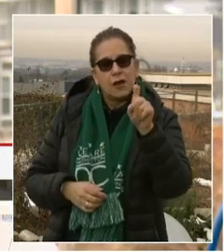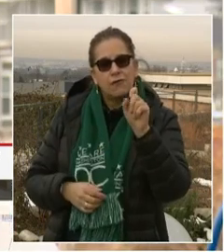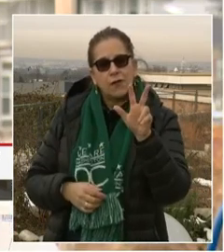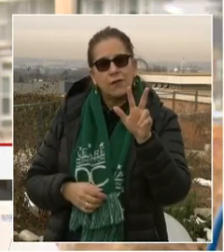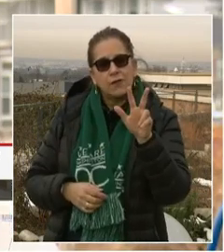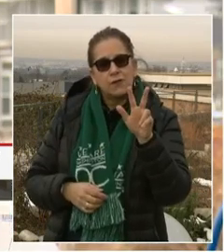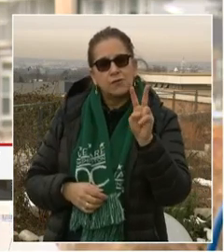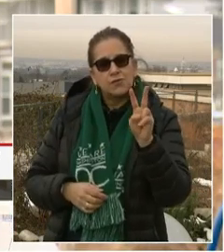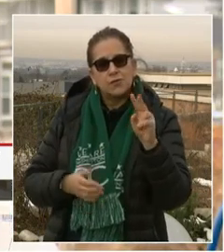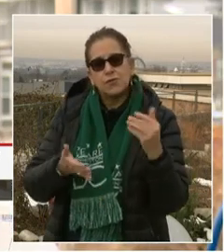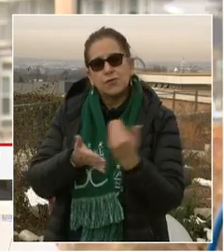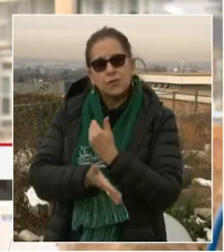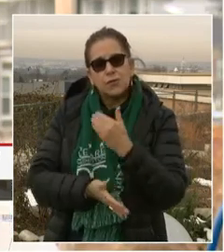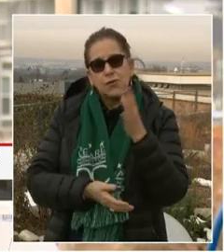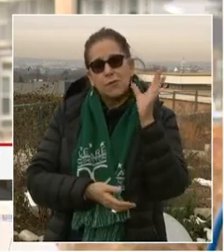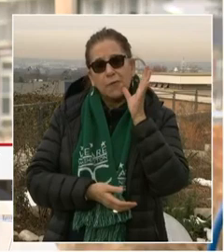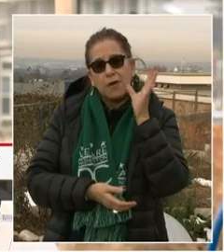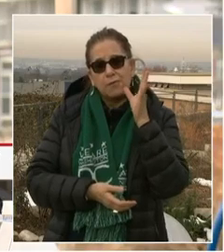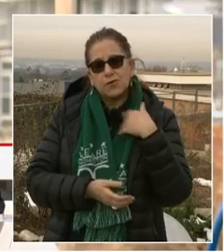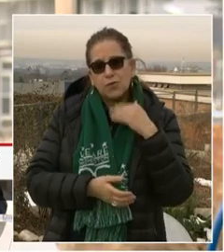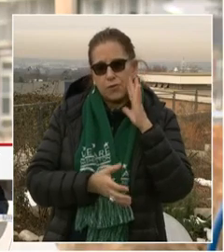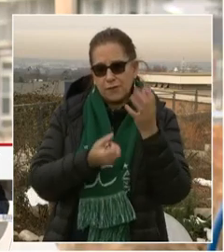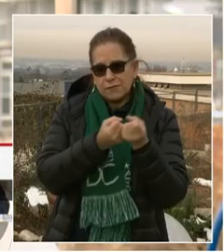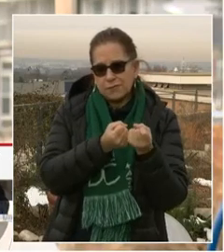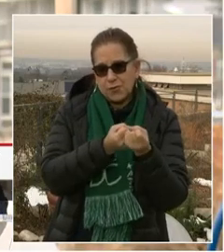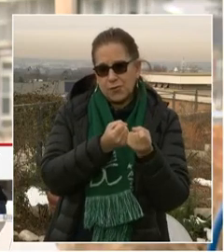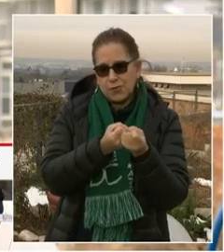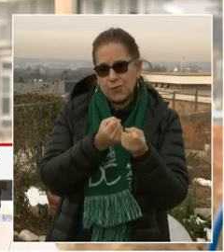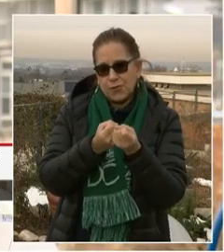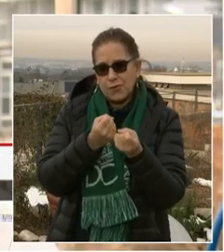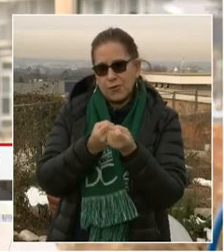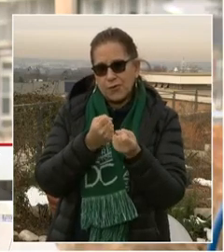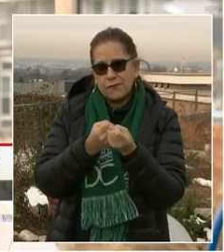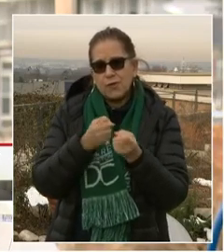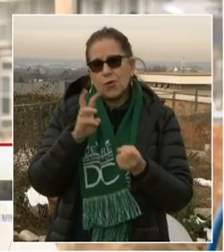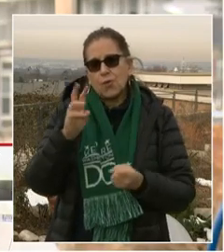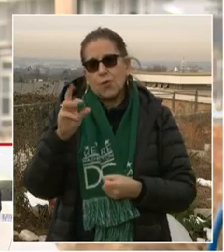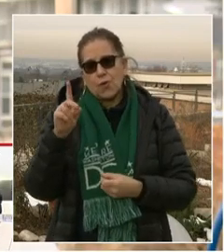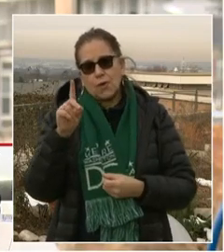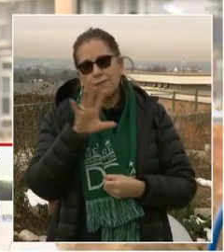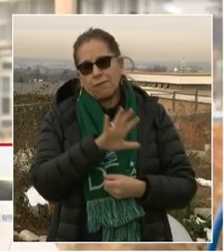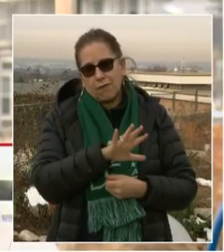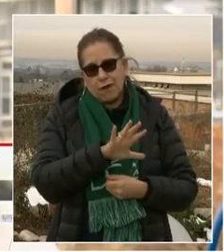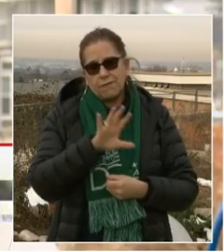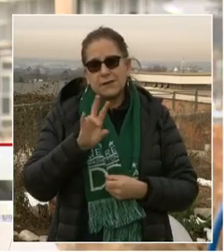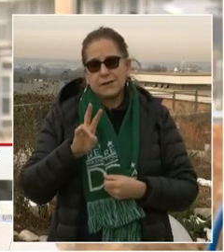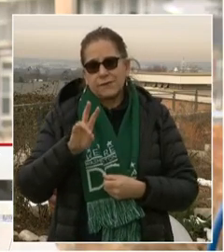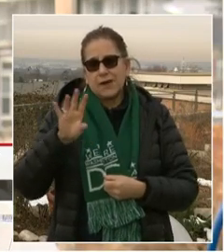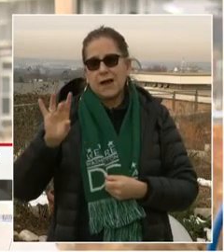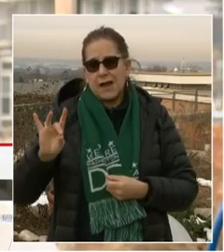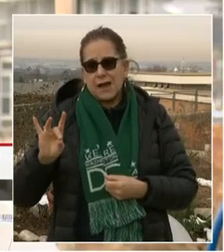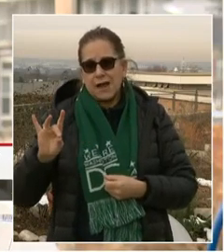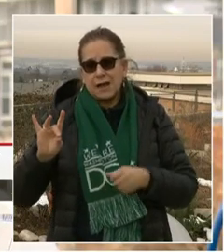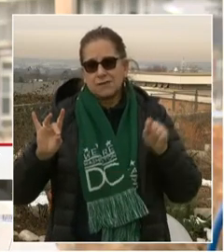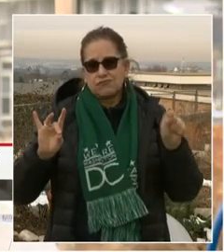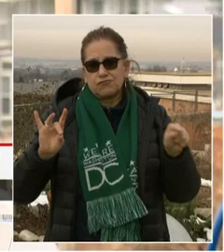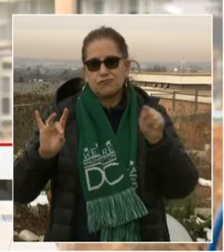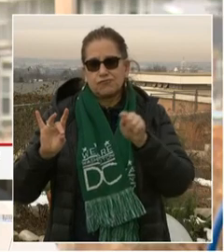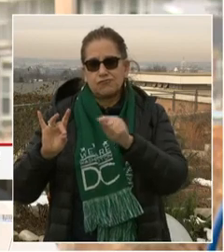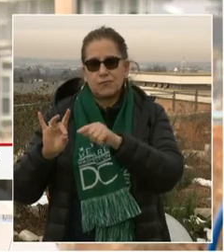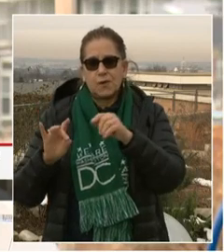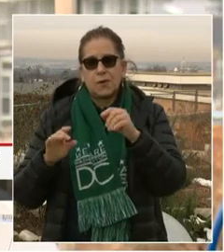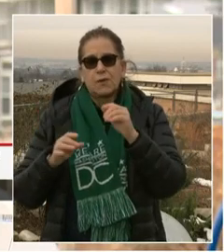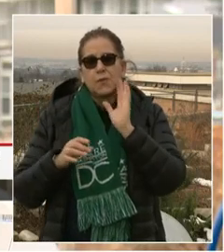in wards 5, 7, and 8 with $900 a month in cash assistance. A few